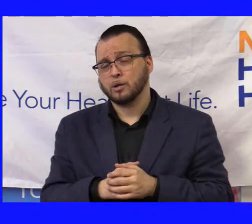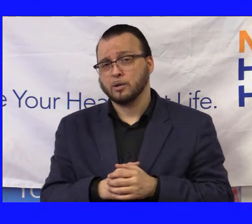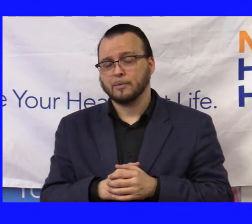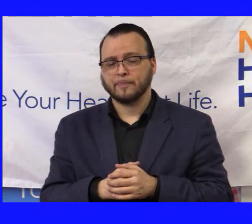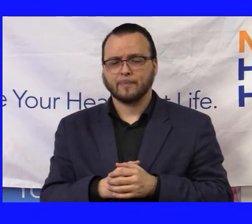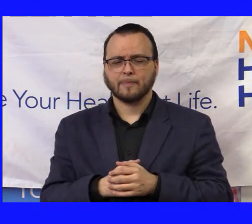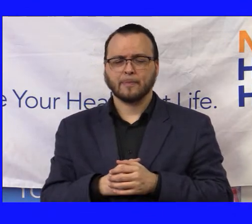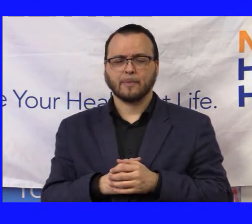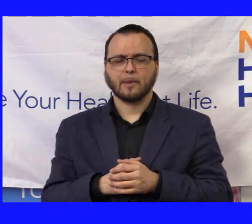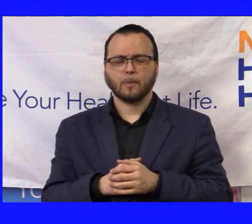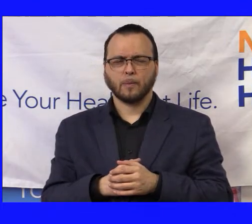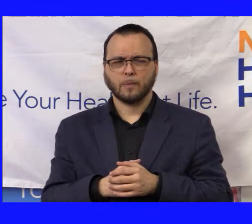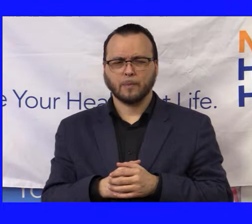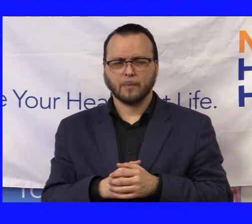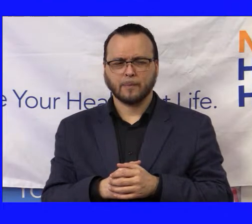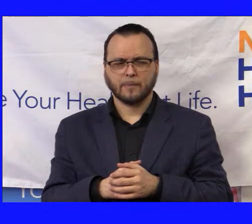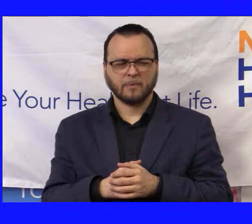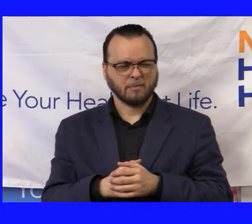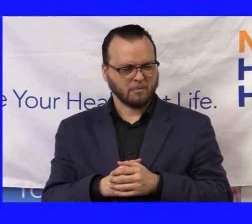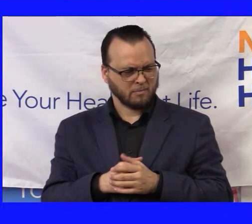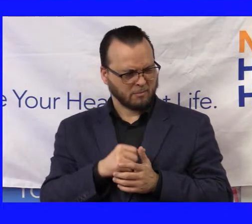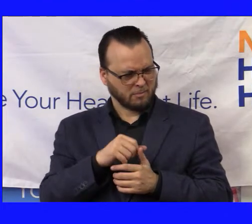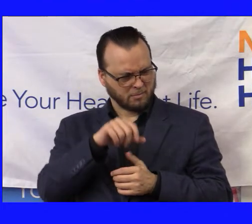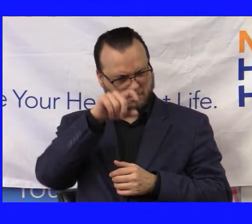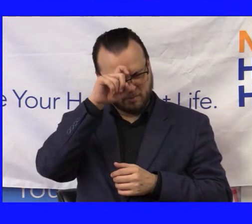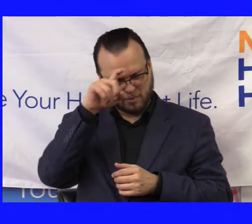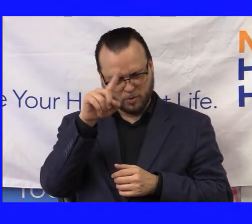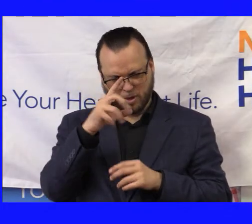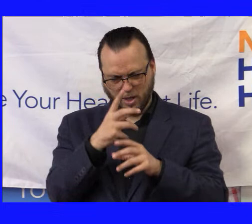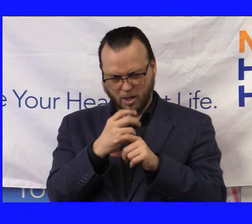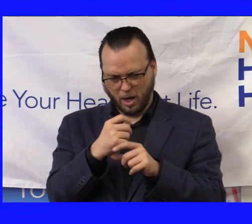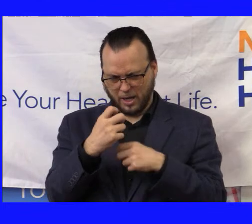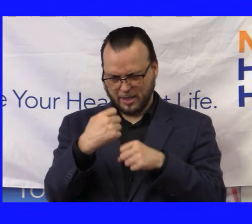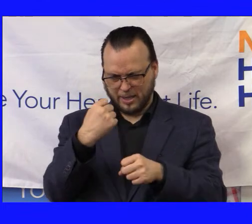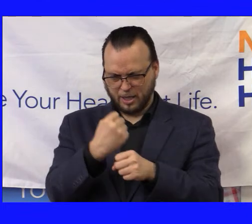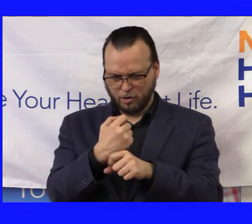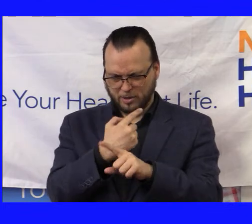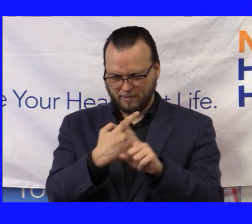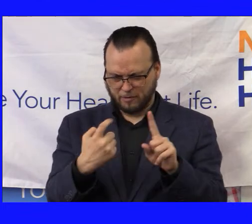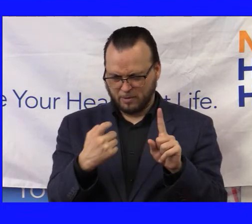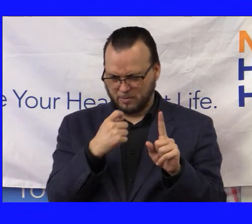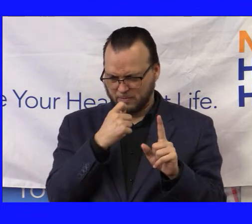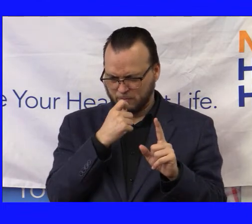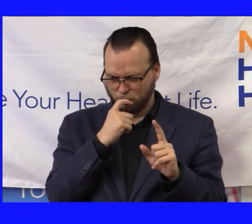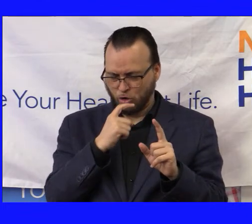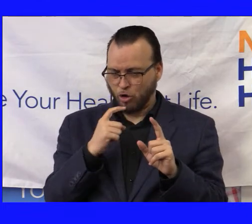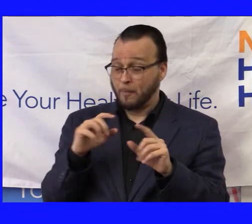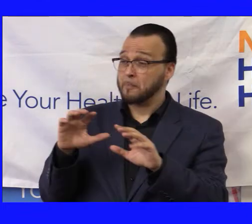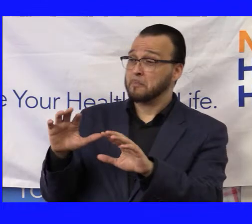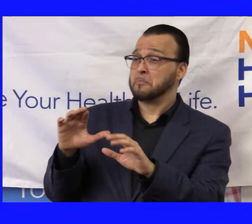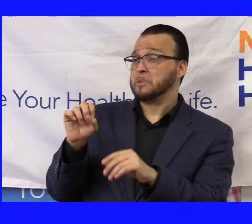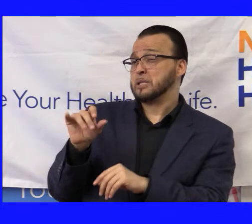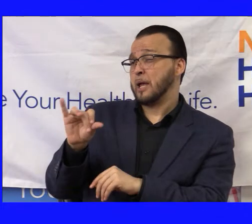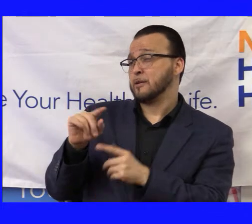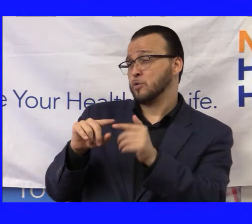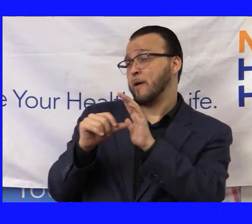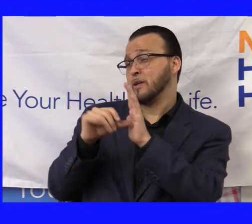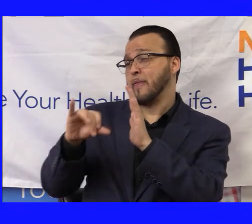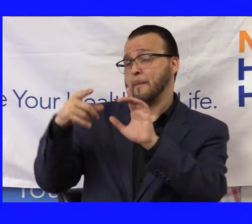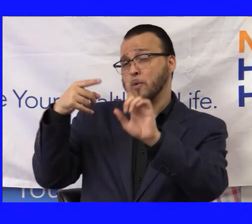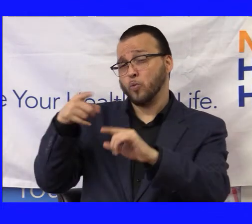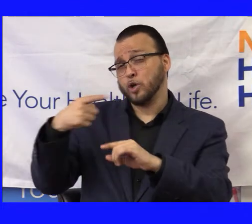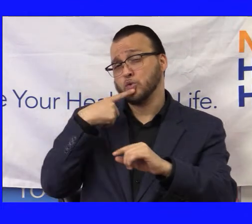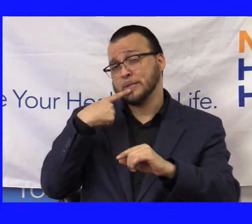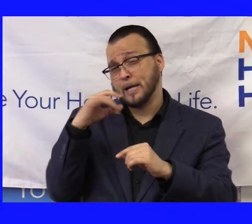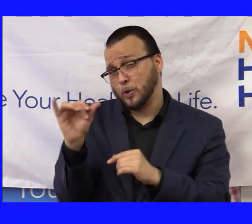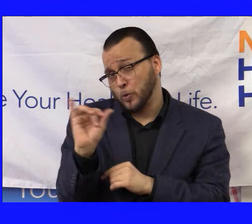Okay. I don't know where I got years from. Okay. Thank you. And actually, Sally, to emphasize that point you're making too, because this is really,